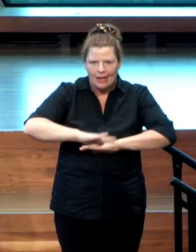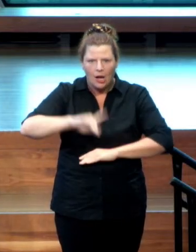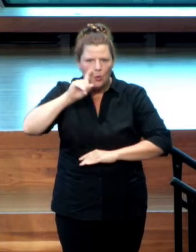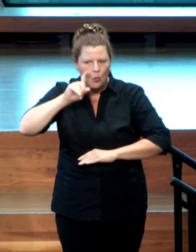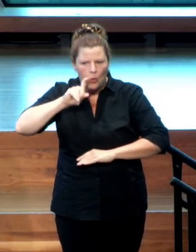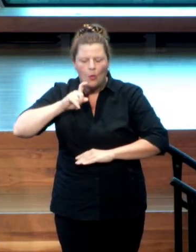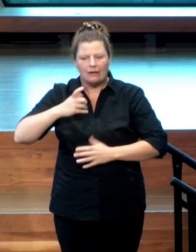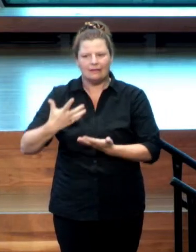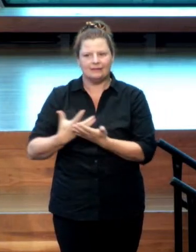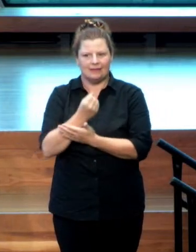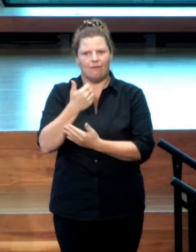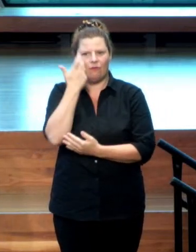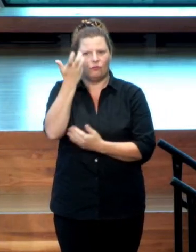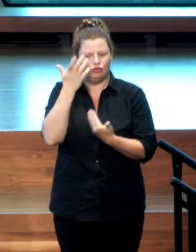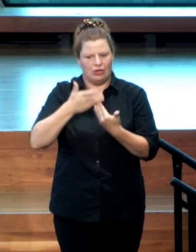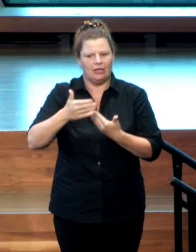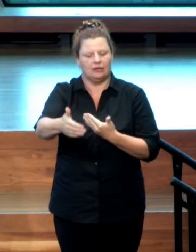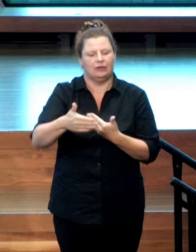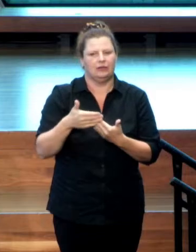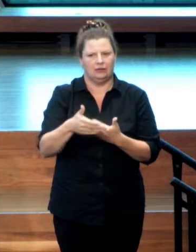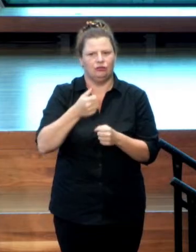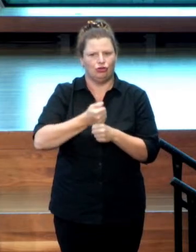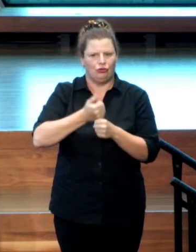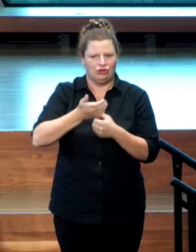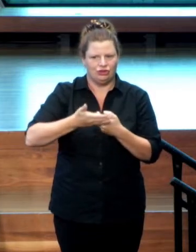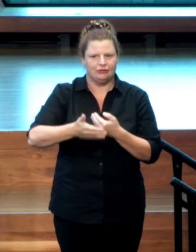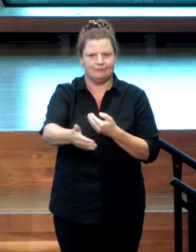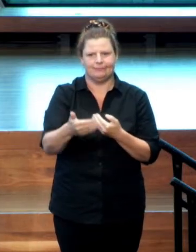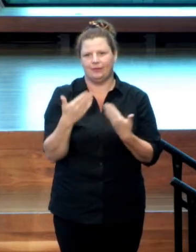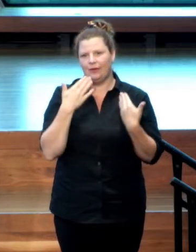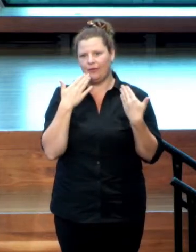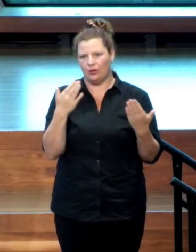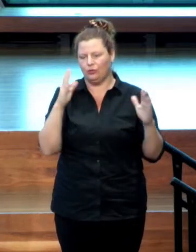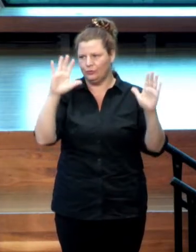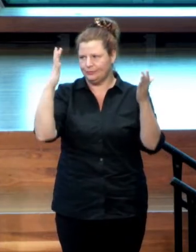for our babies and for our future. Thank you.